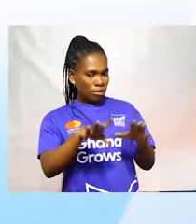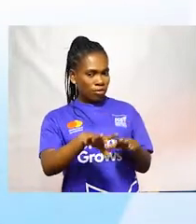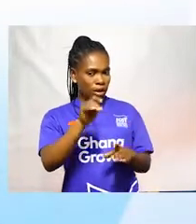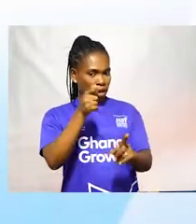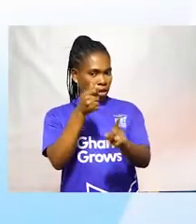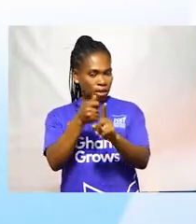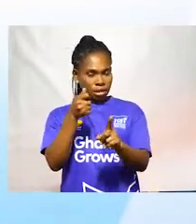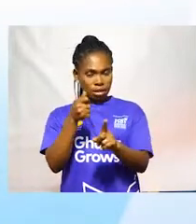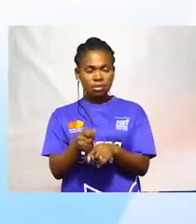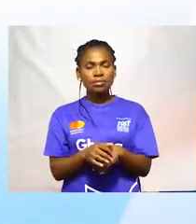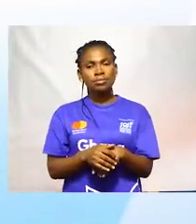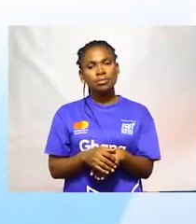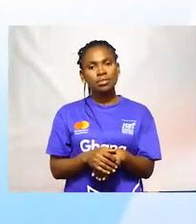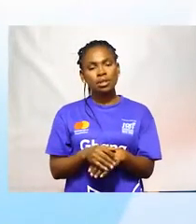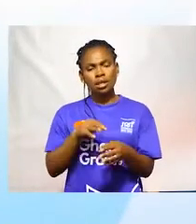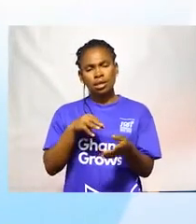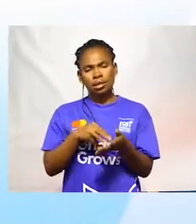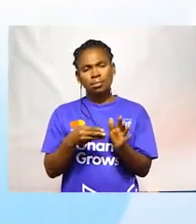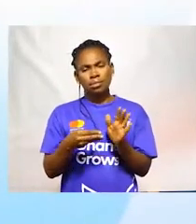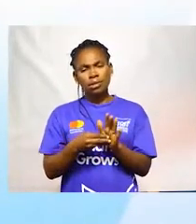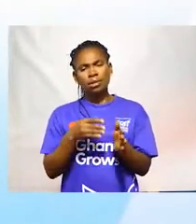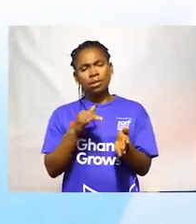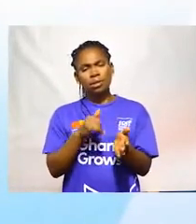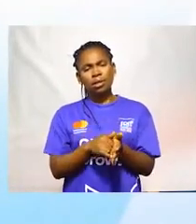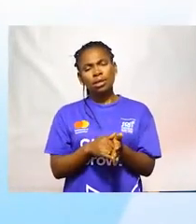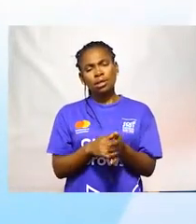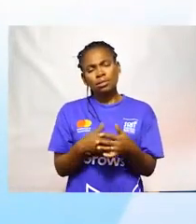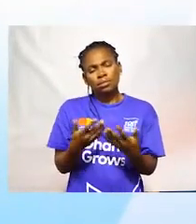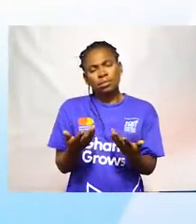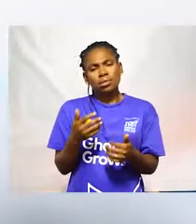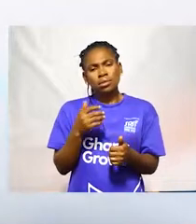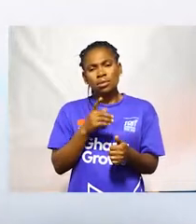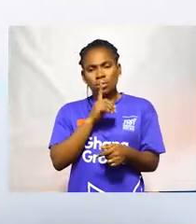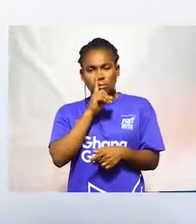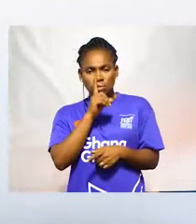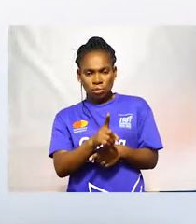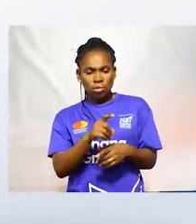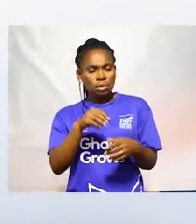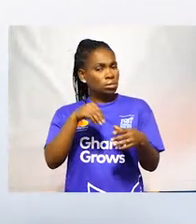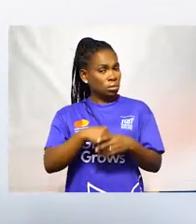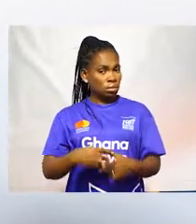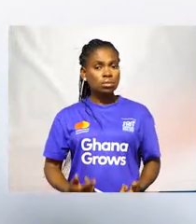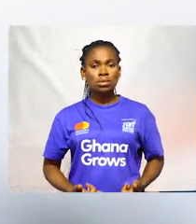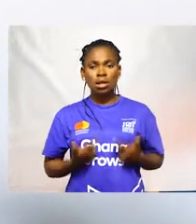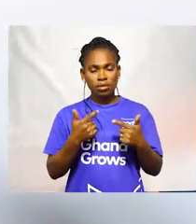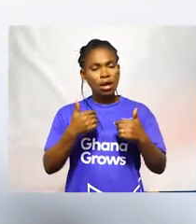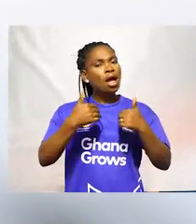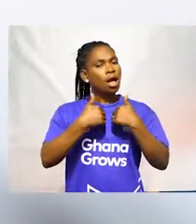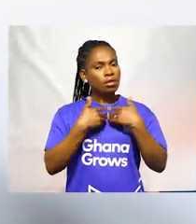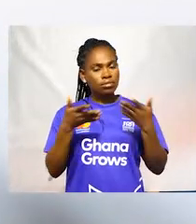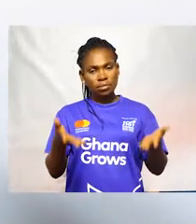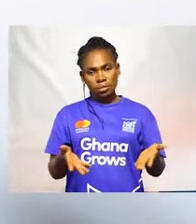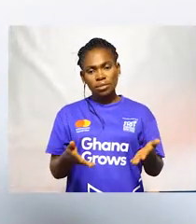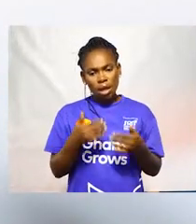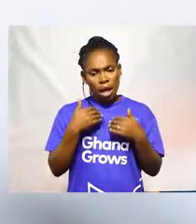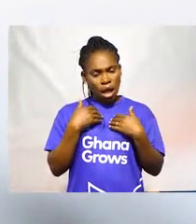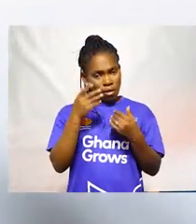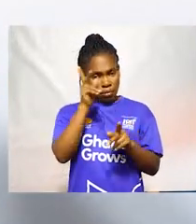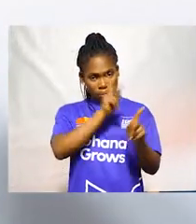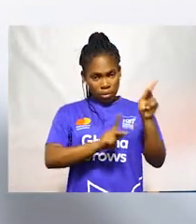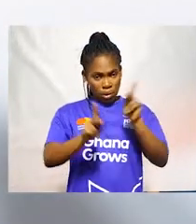that an abstract situation, or is a reality in many people's lives? It's a reality in many people's lives, because there are people